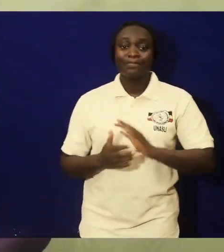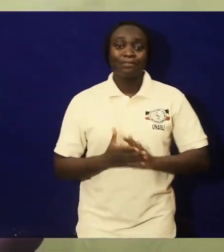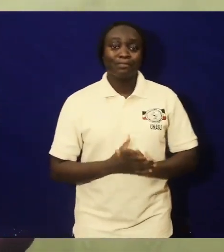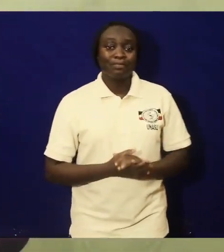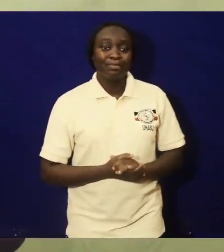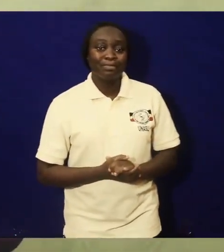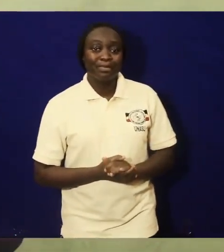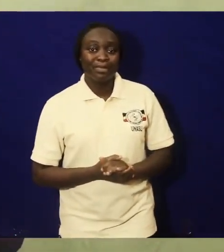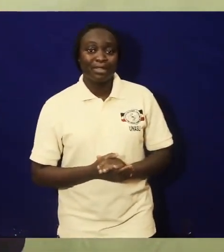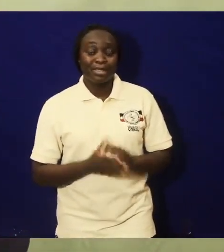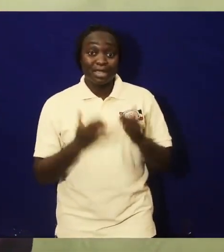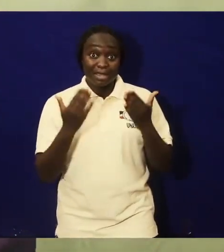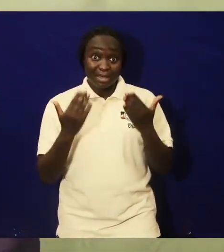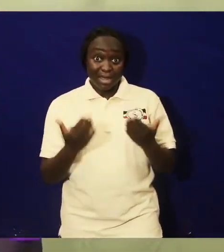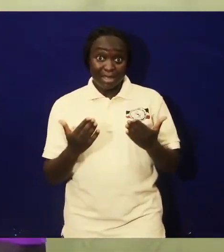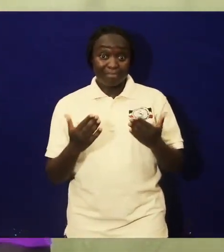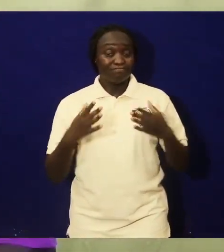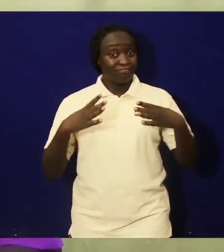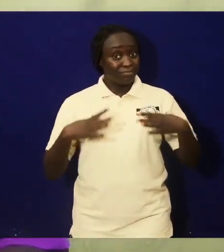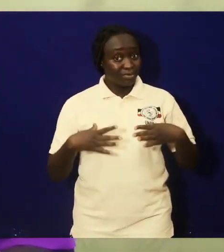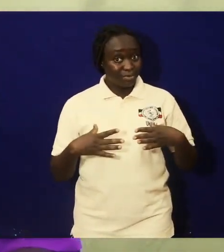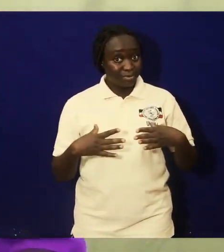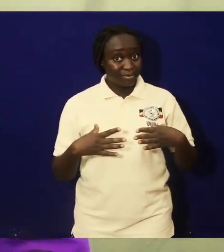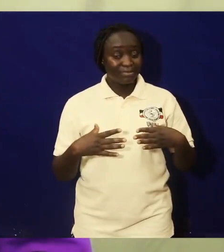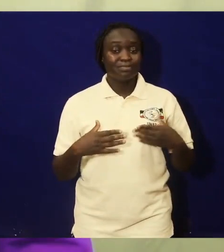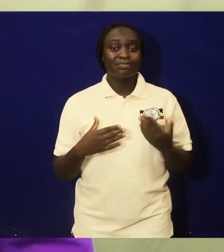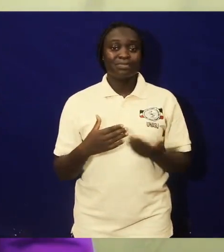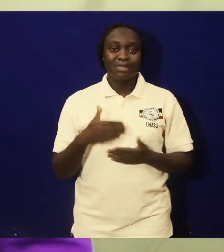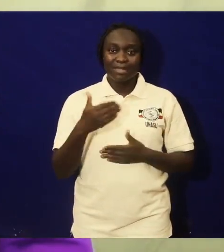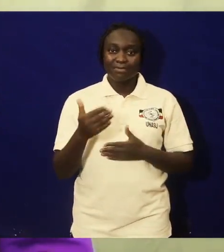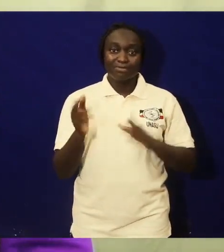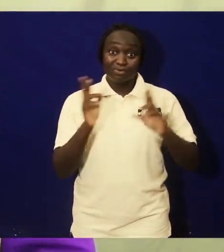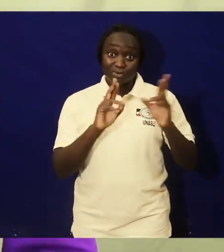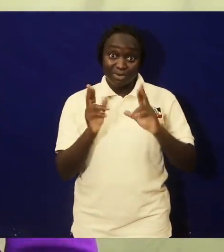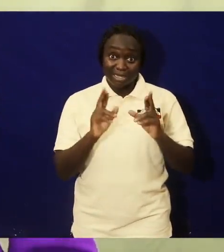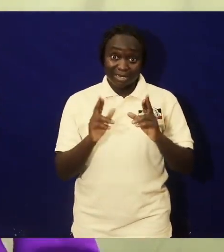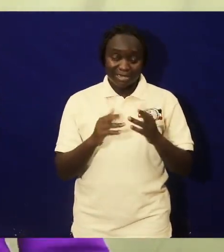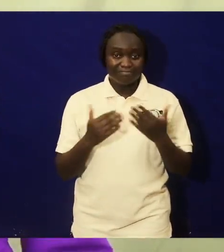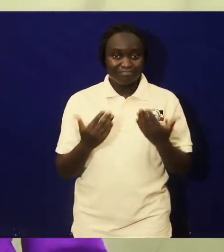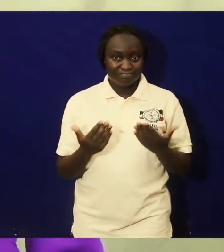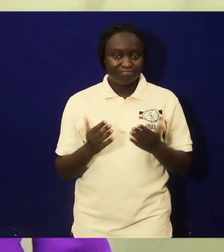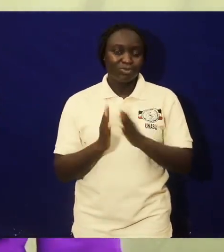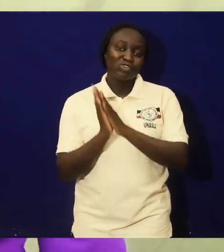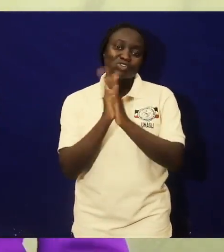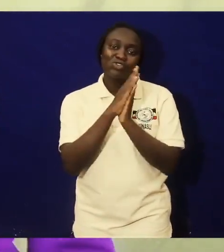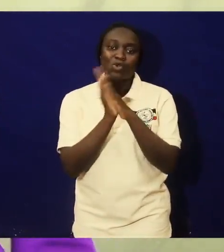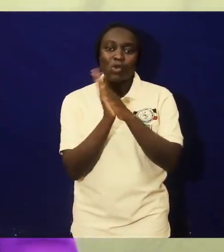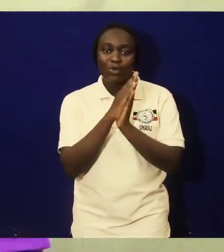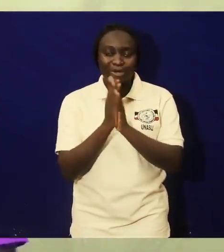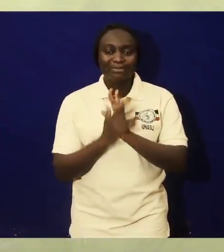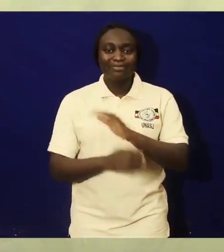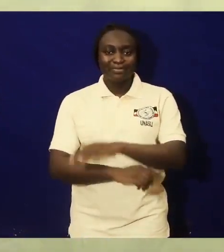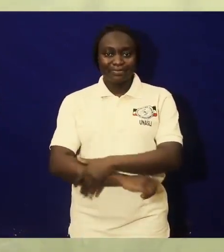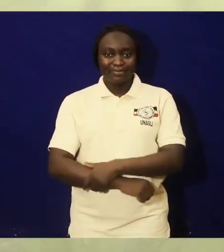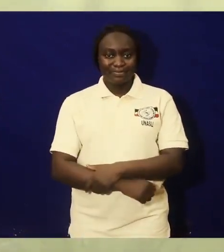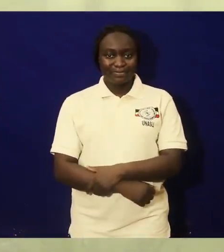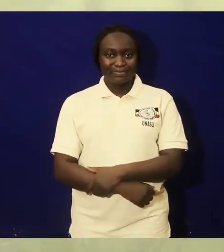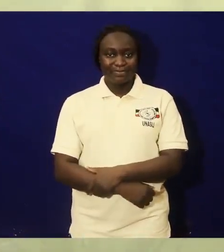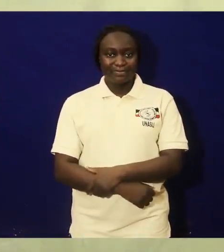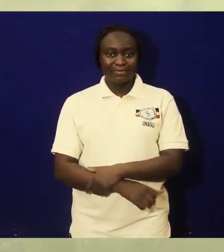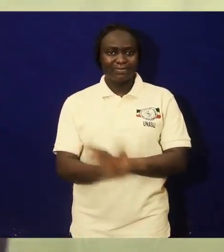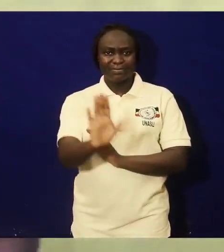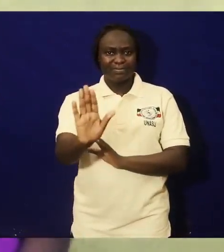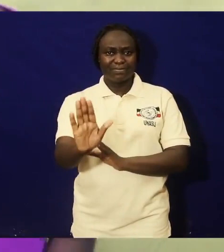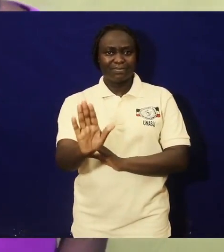Let's pause a bit and get ready to listen to a story.